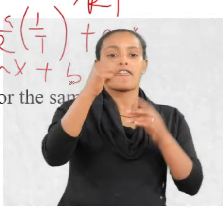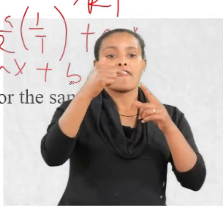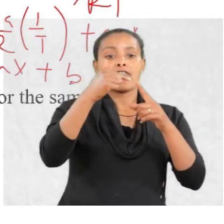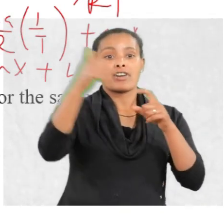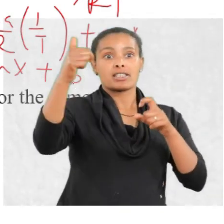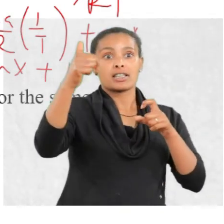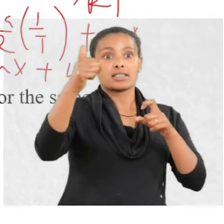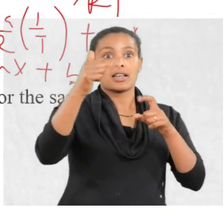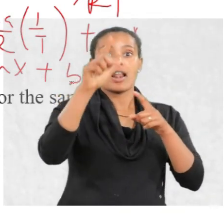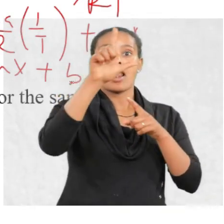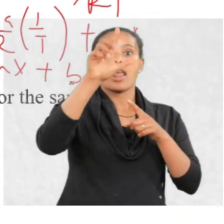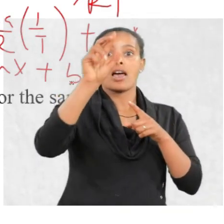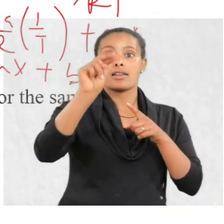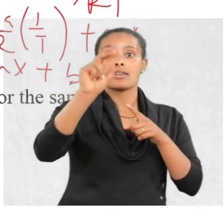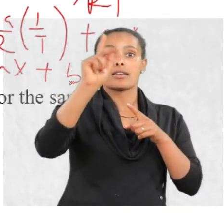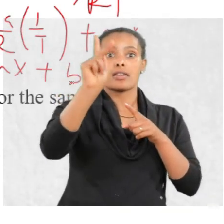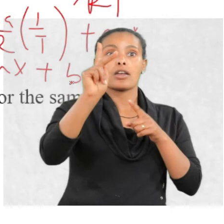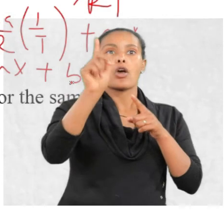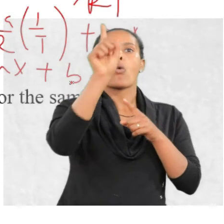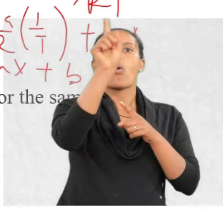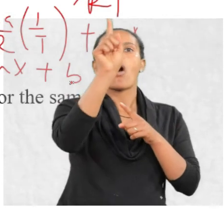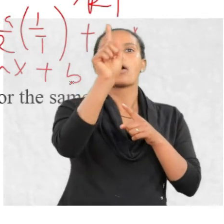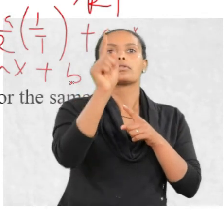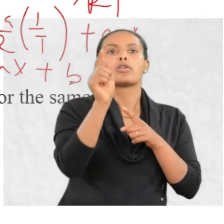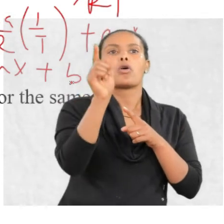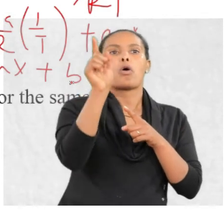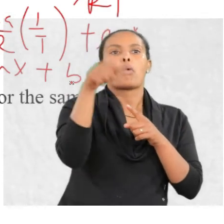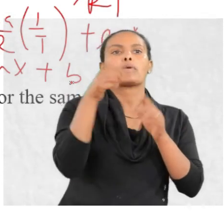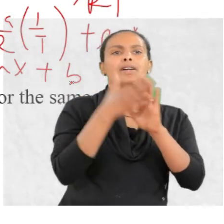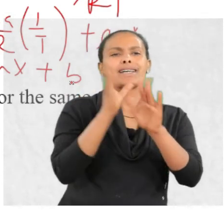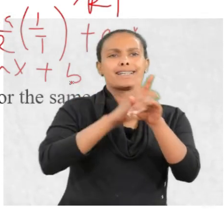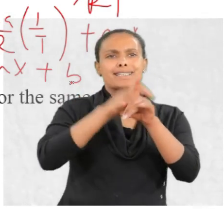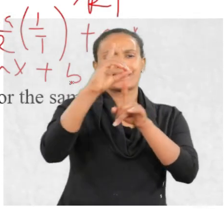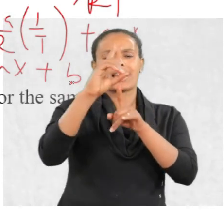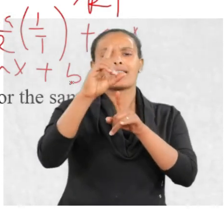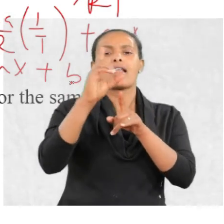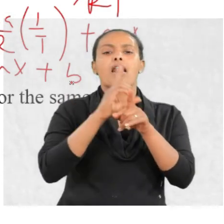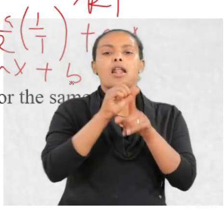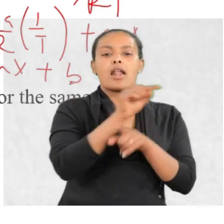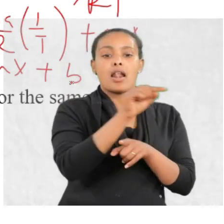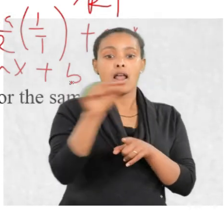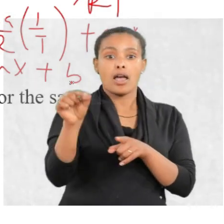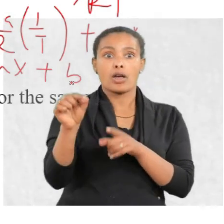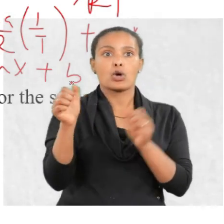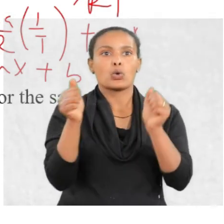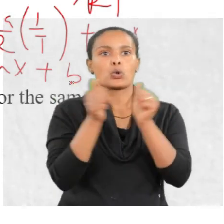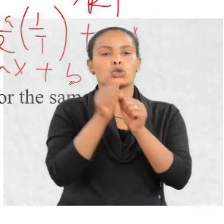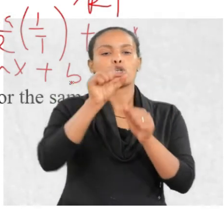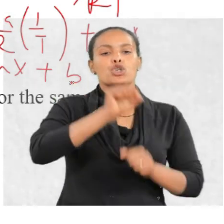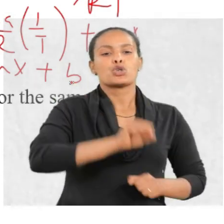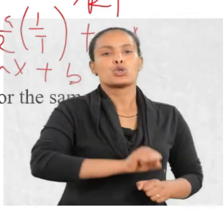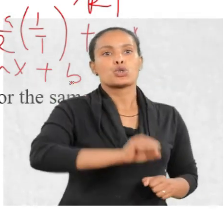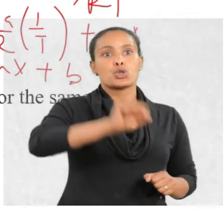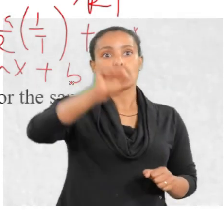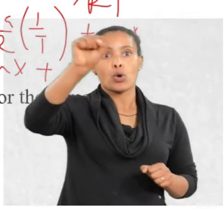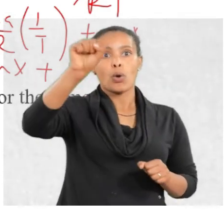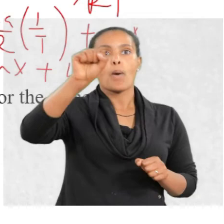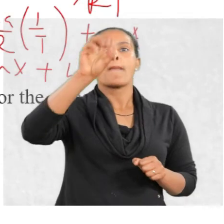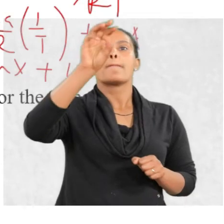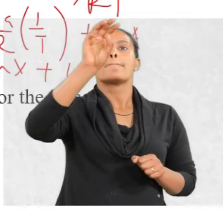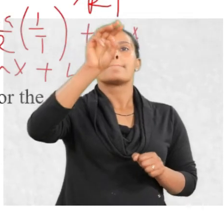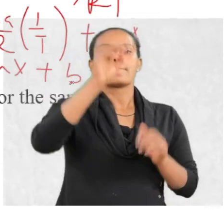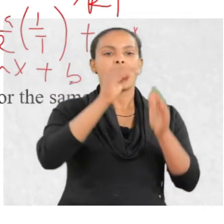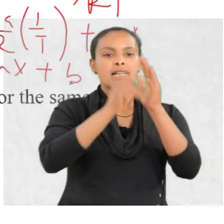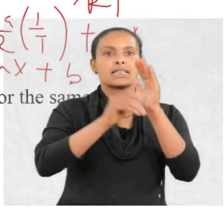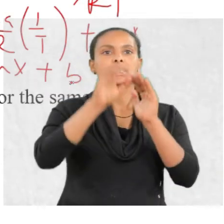versus 1 over t is a straight line with slope minus EA divided